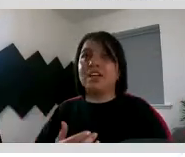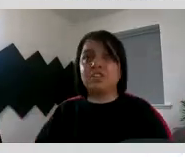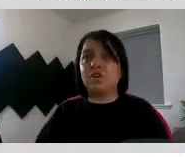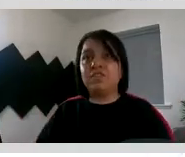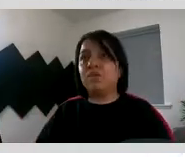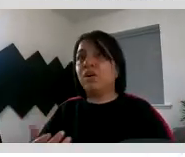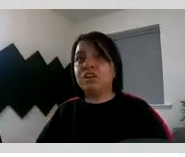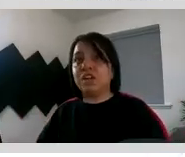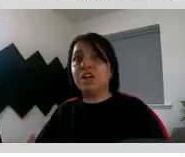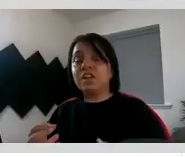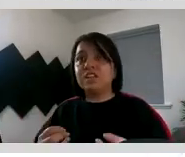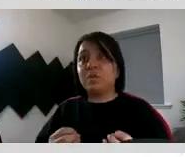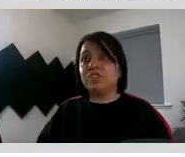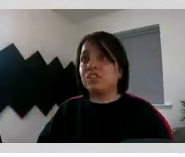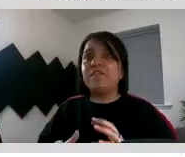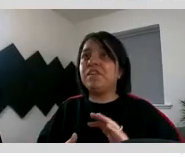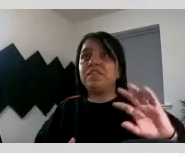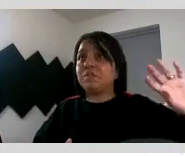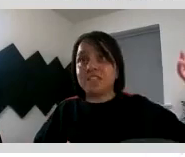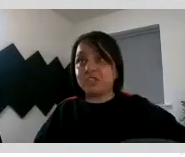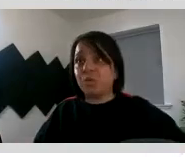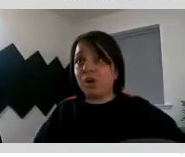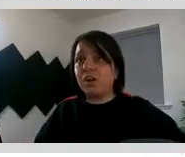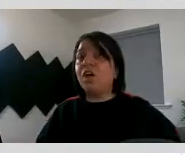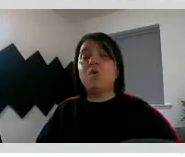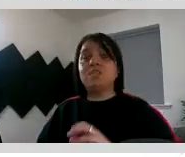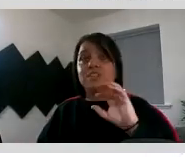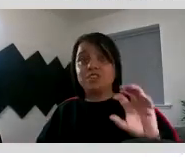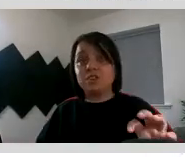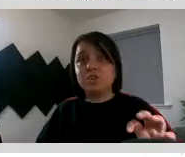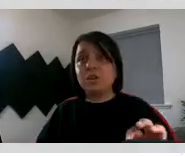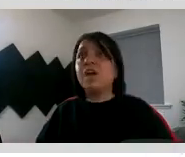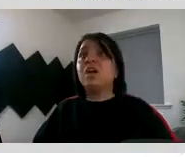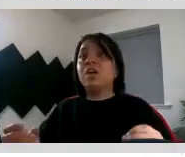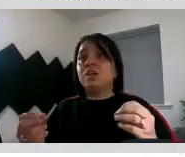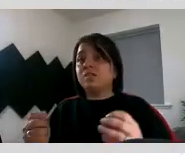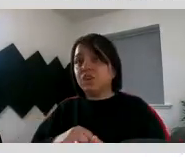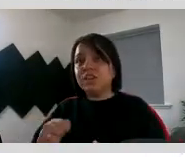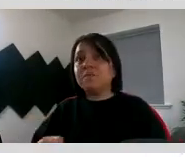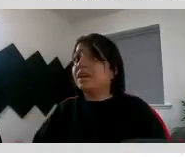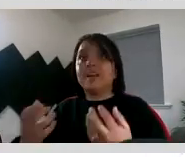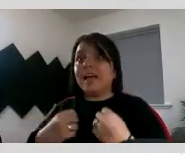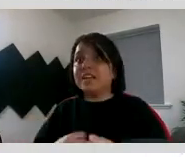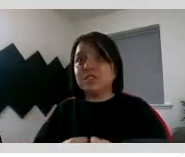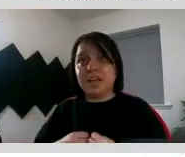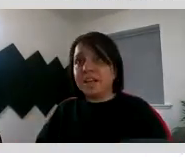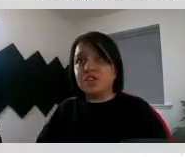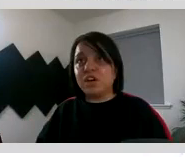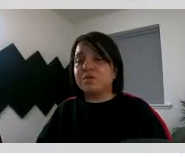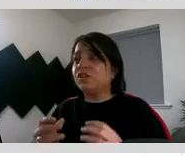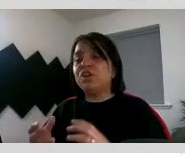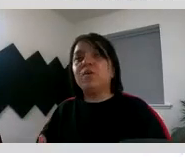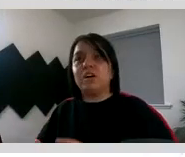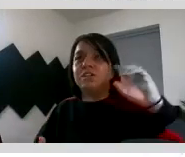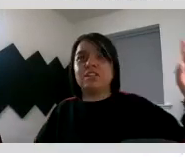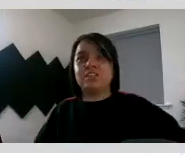I asked Sophie or Harsha these questions, even if it's from session 1 or session 2, jot them down and ask us at any time saying,